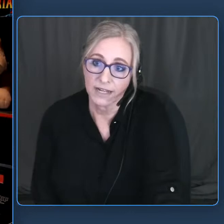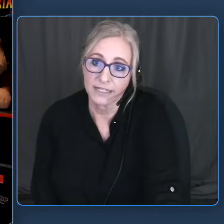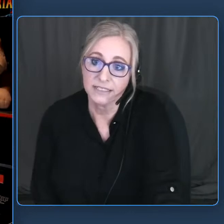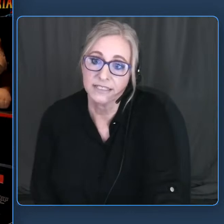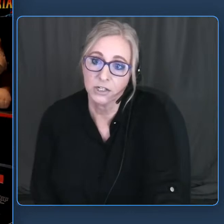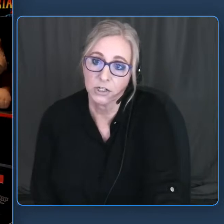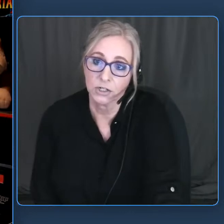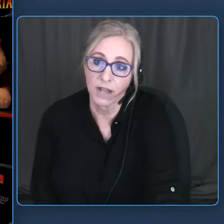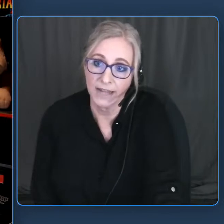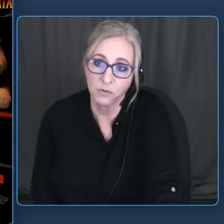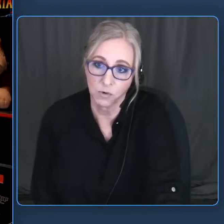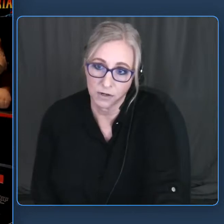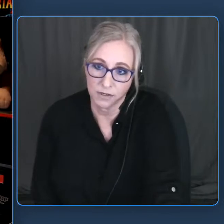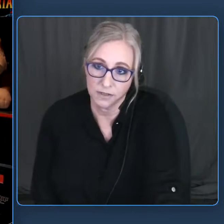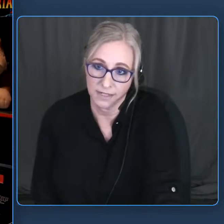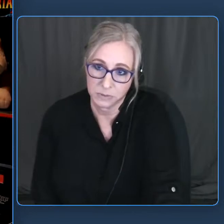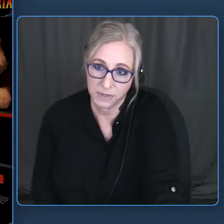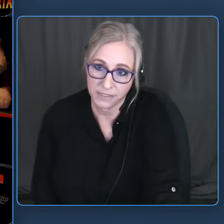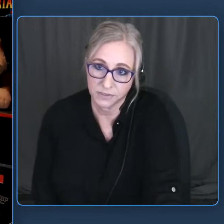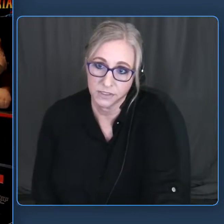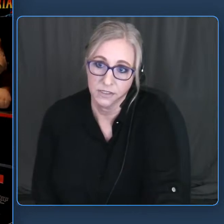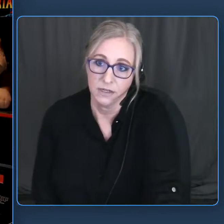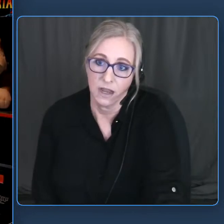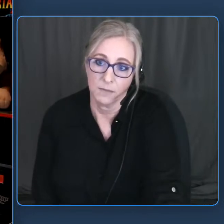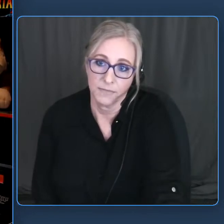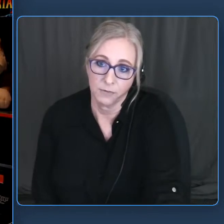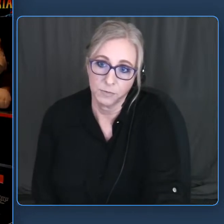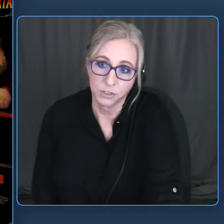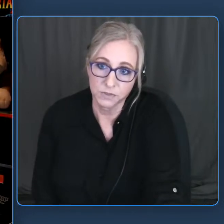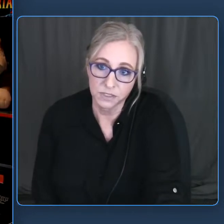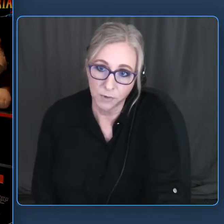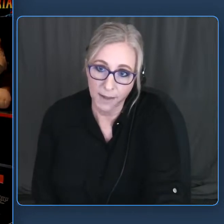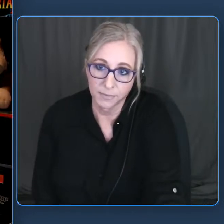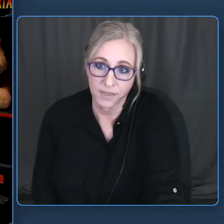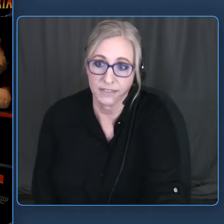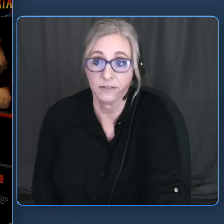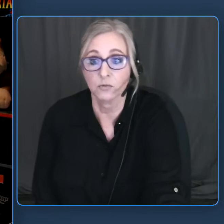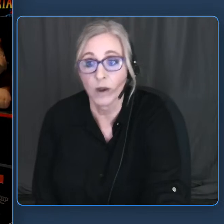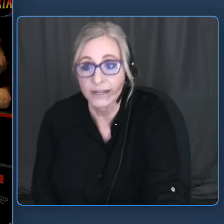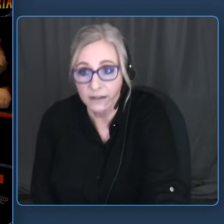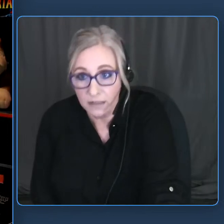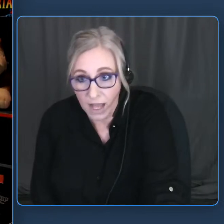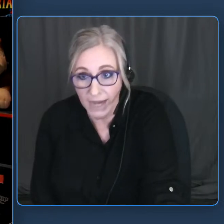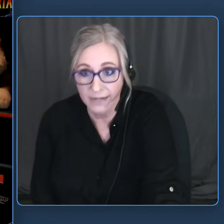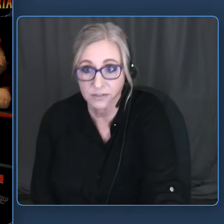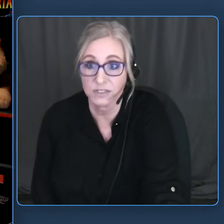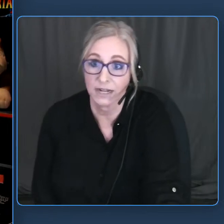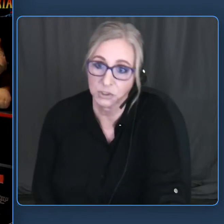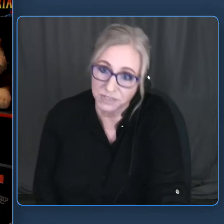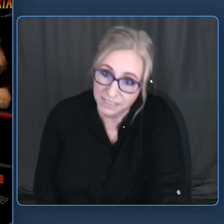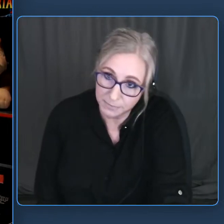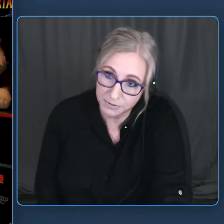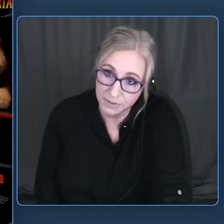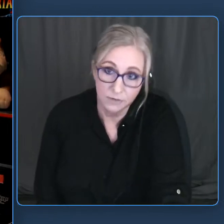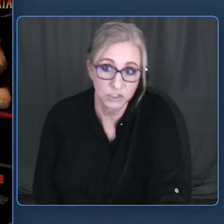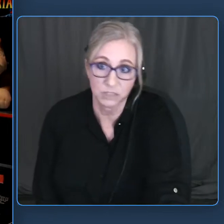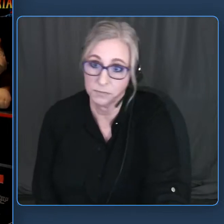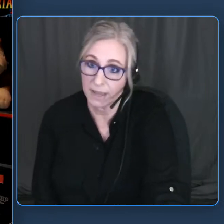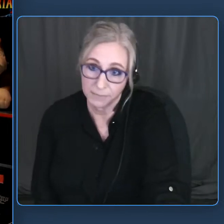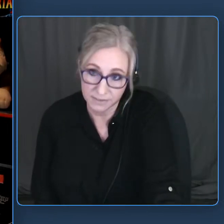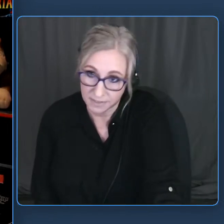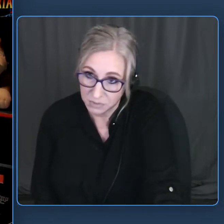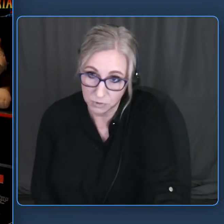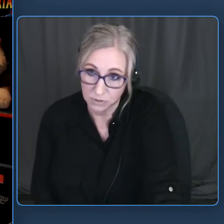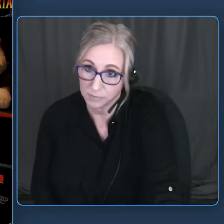important to kind of consider anyone in that space that would be using the ramp, that it's at the right incline, so it's not too steep, which